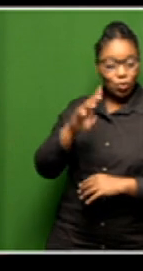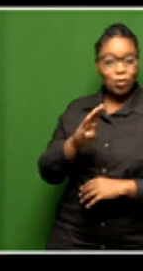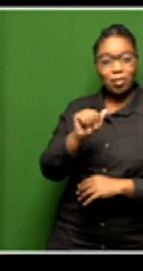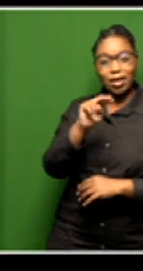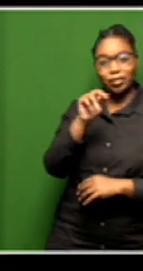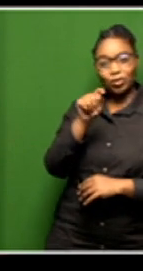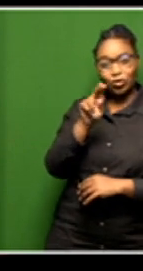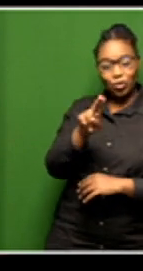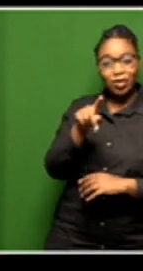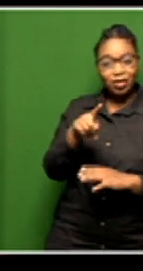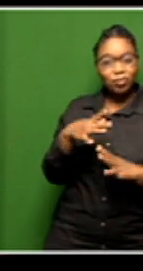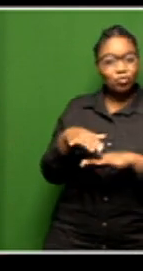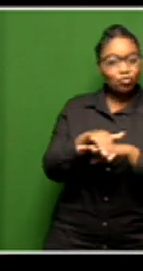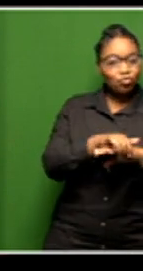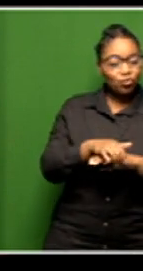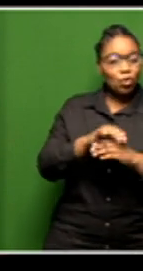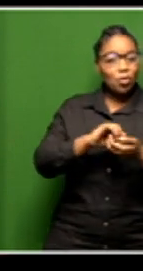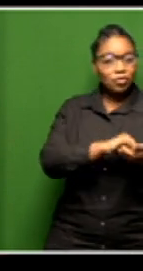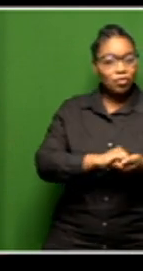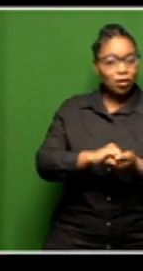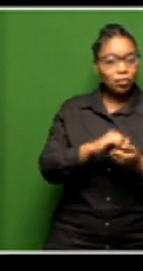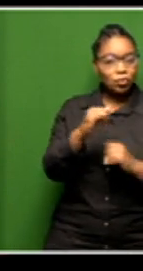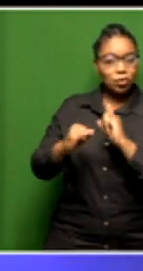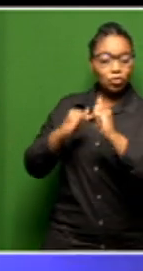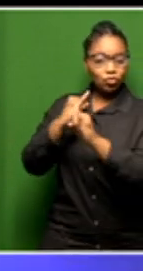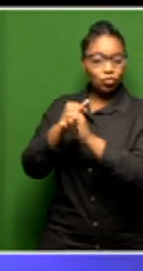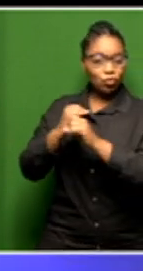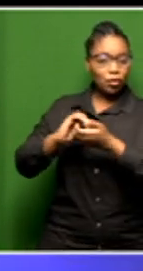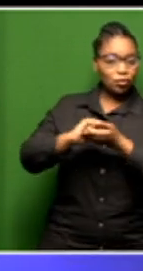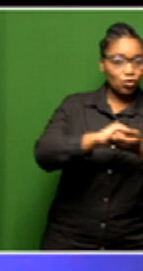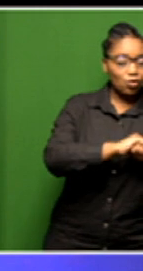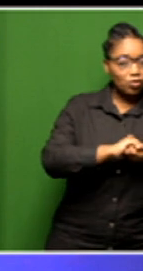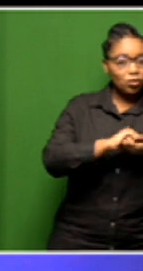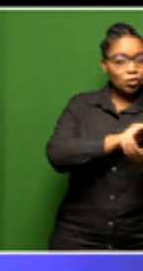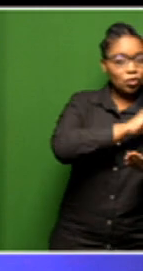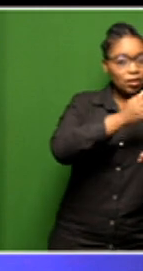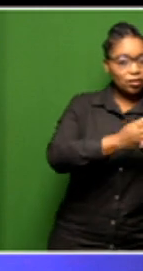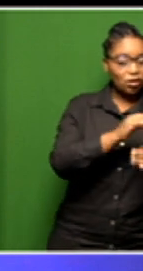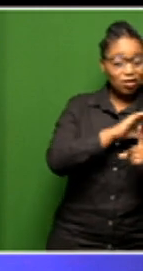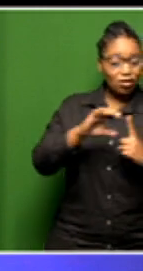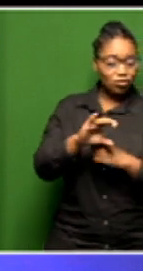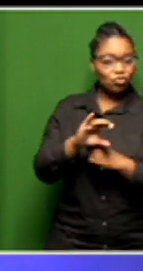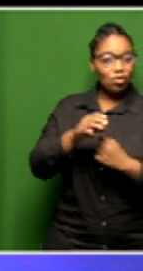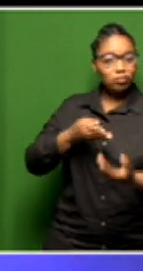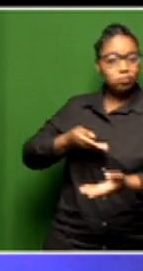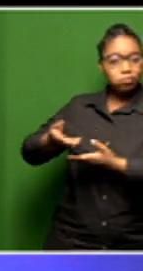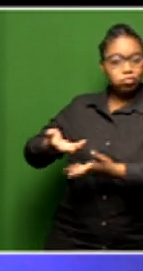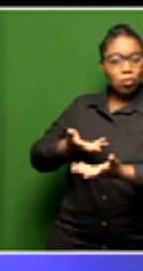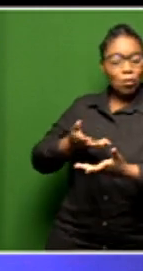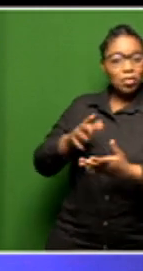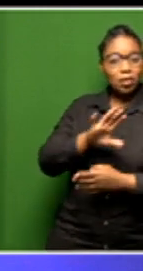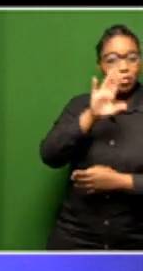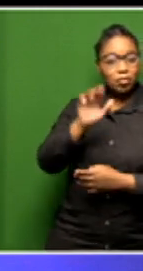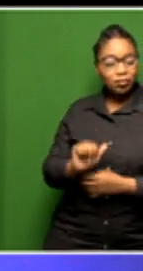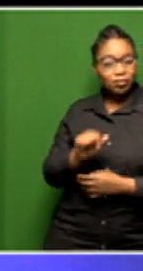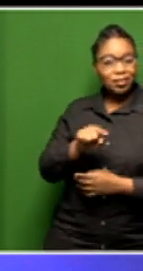to international solidarity and cultural exchange between South Africa and Black America during the 1960s. Written